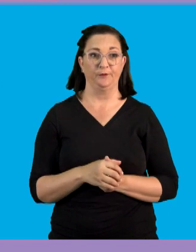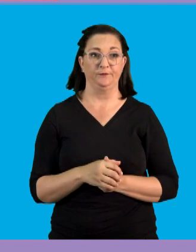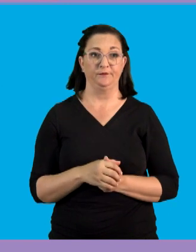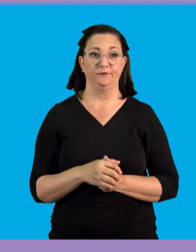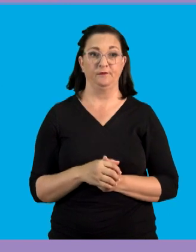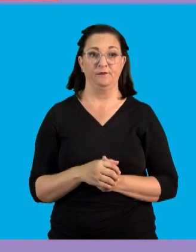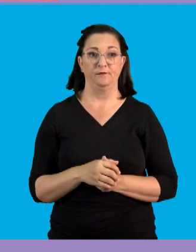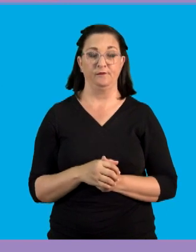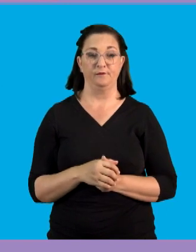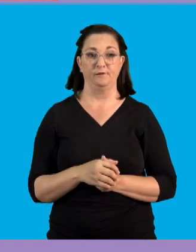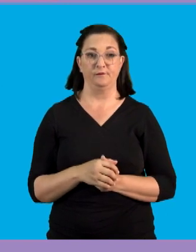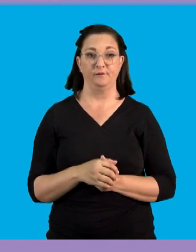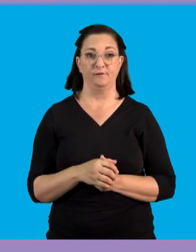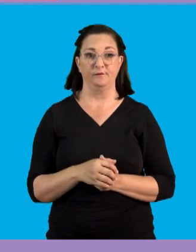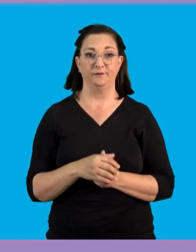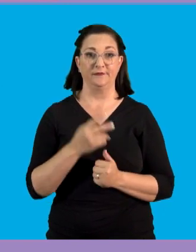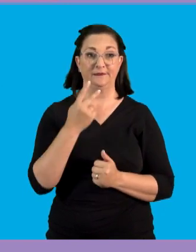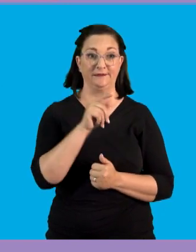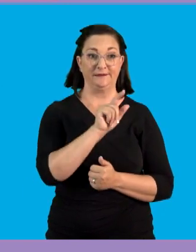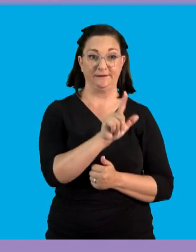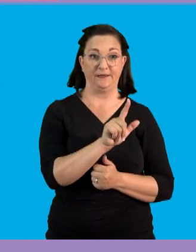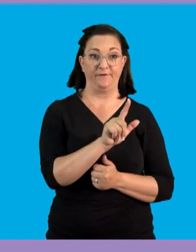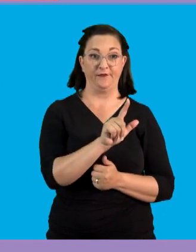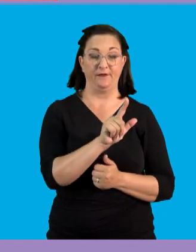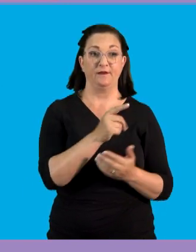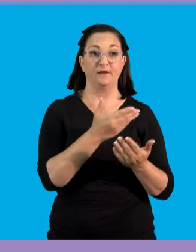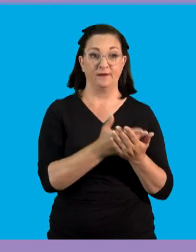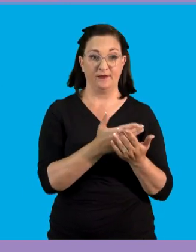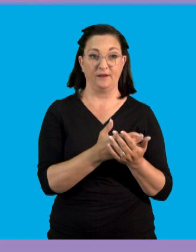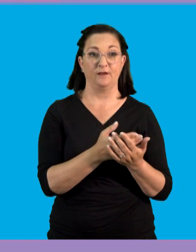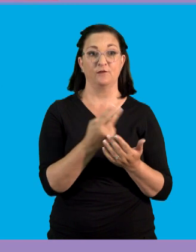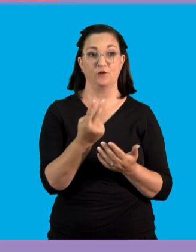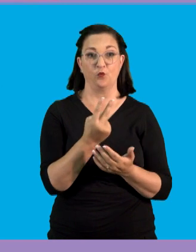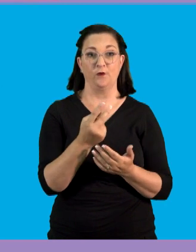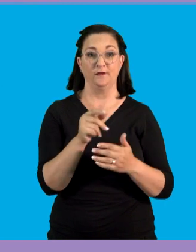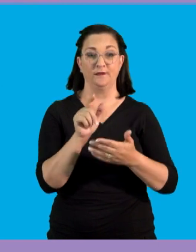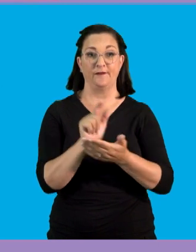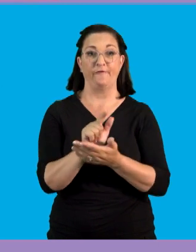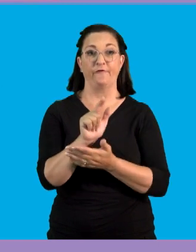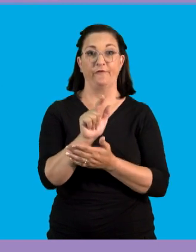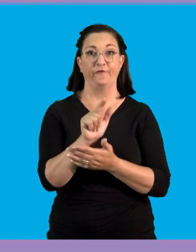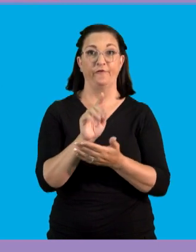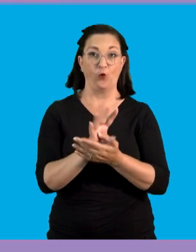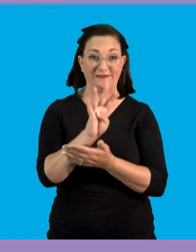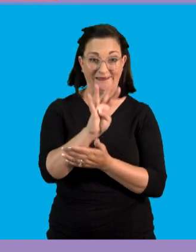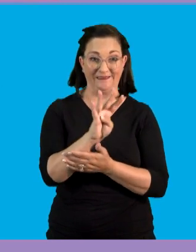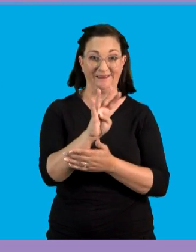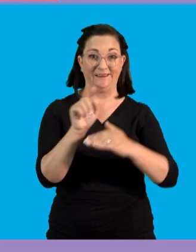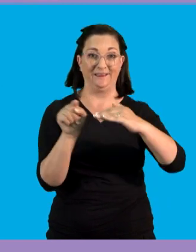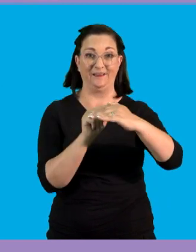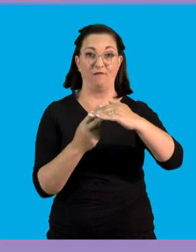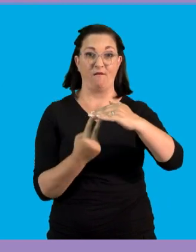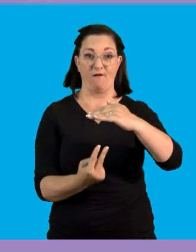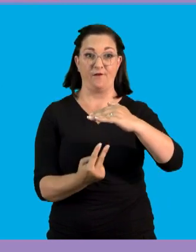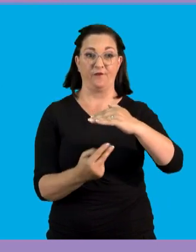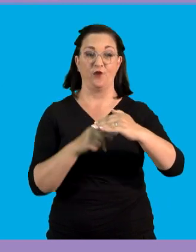do that? As we've seen that 7 can be written as 14